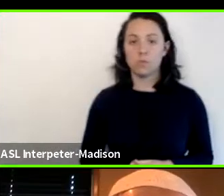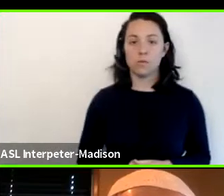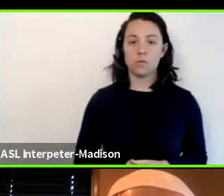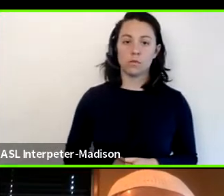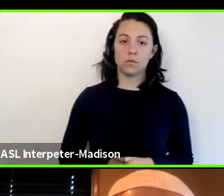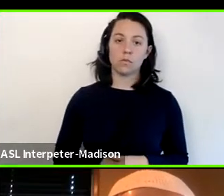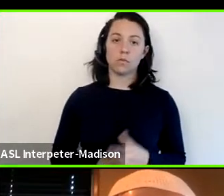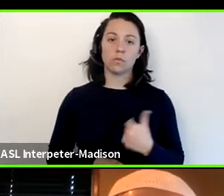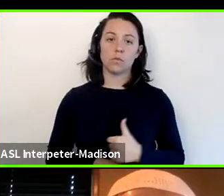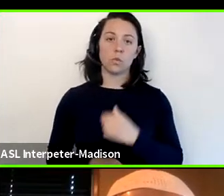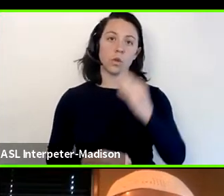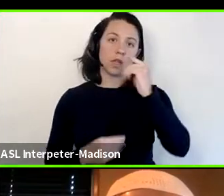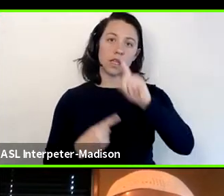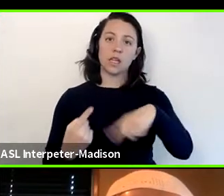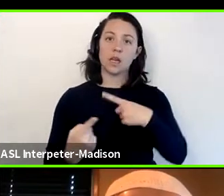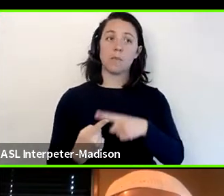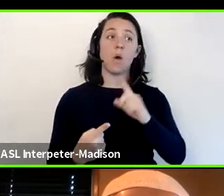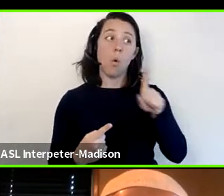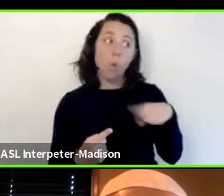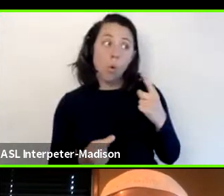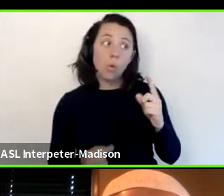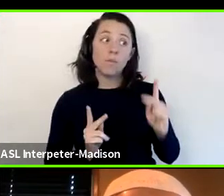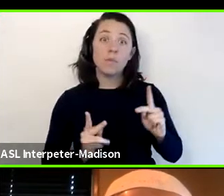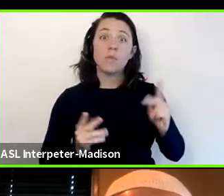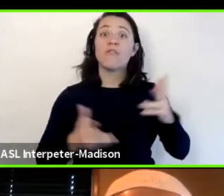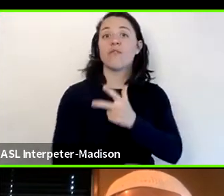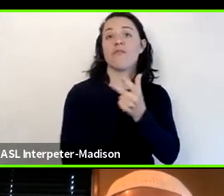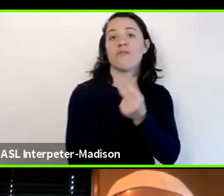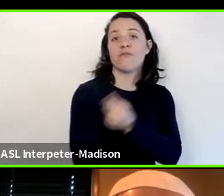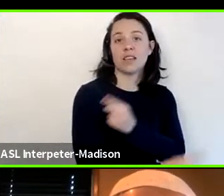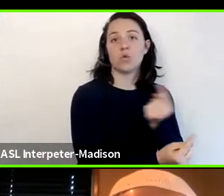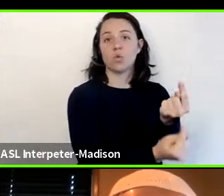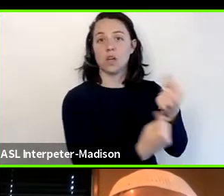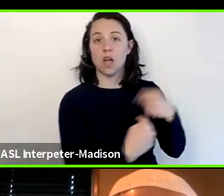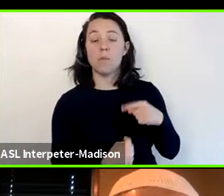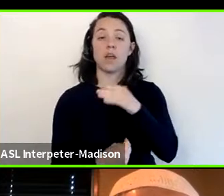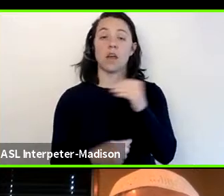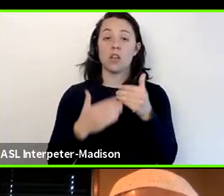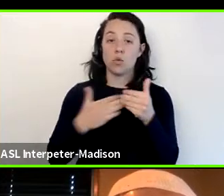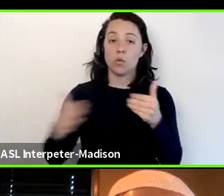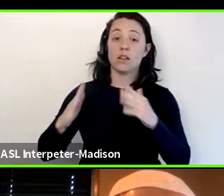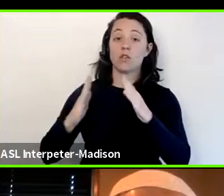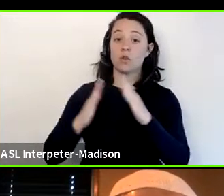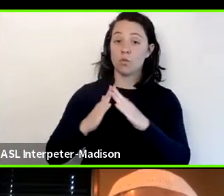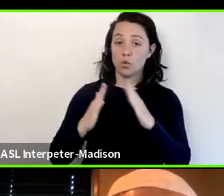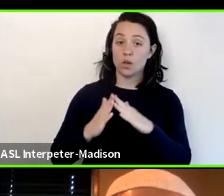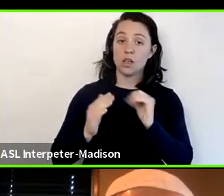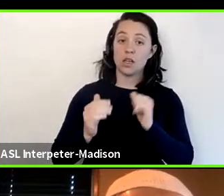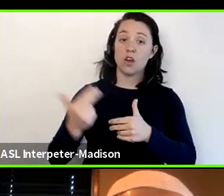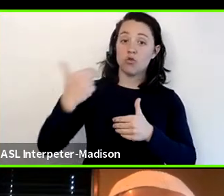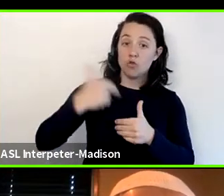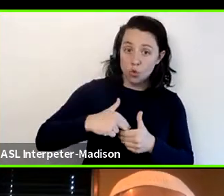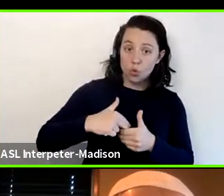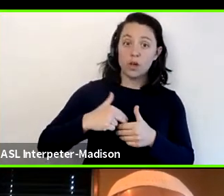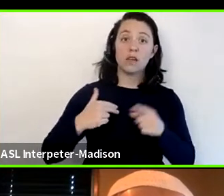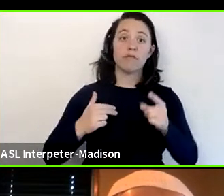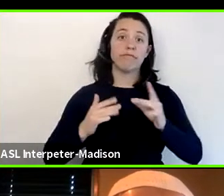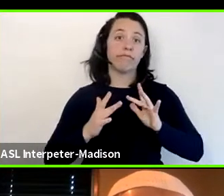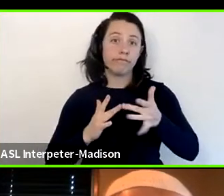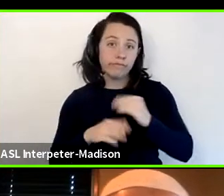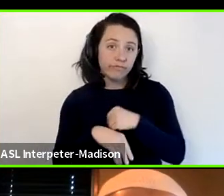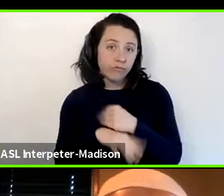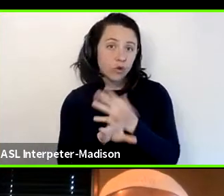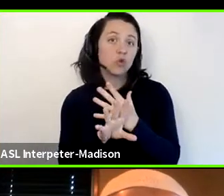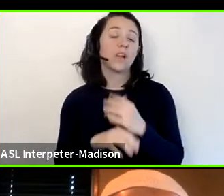are already vaccinated to come, and the rest of the community can join virtually,